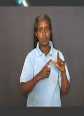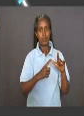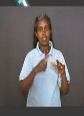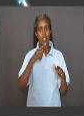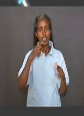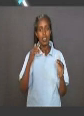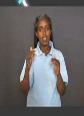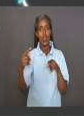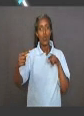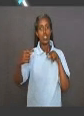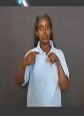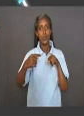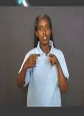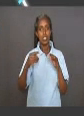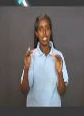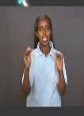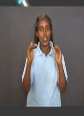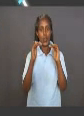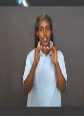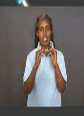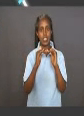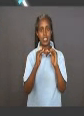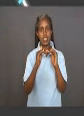are correspondingly congruent.